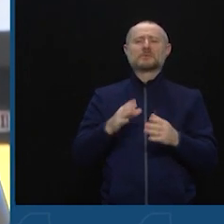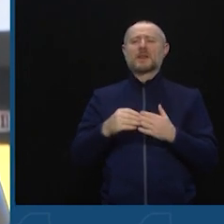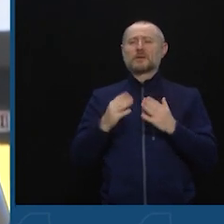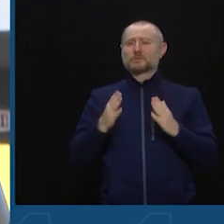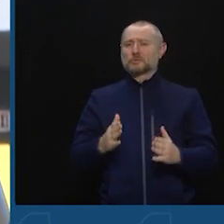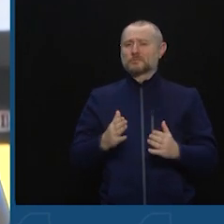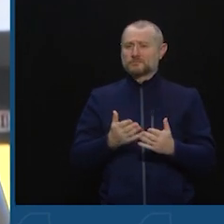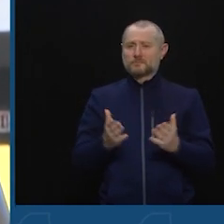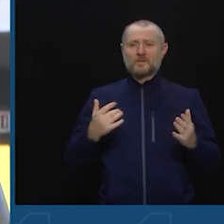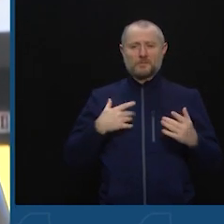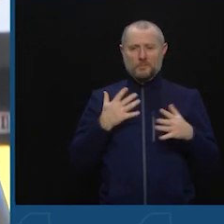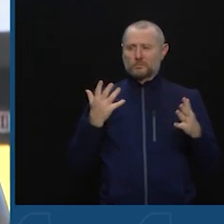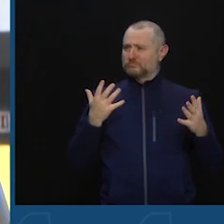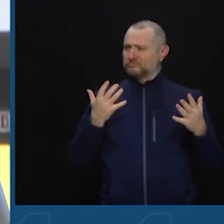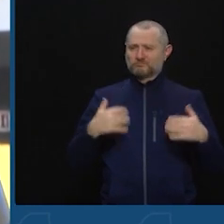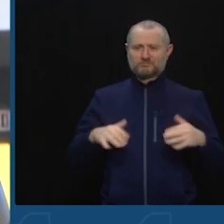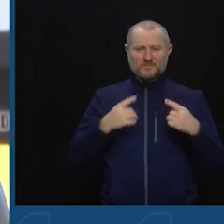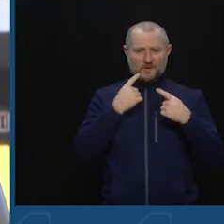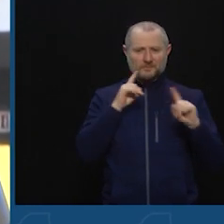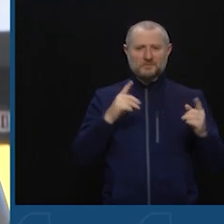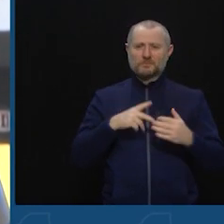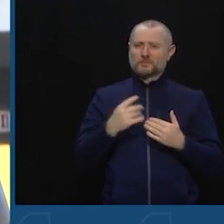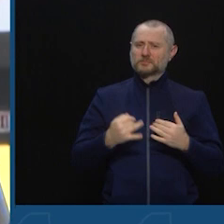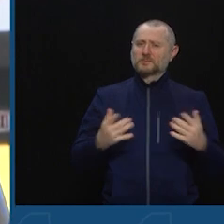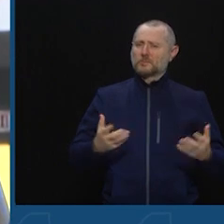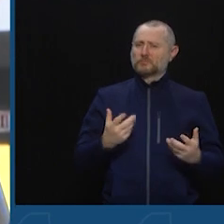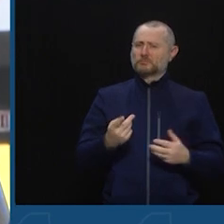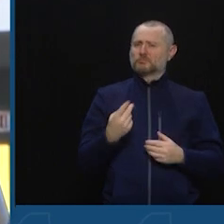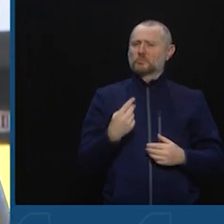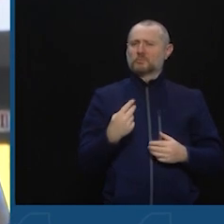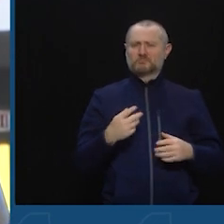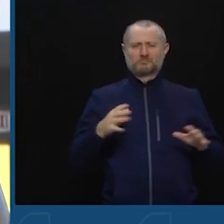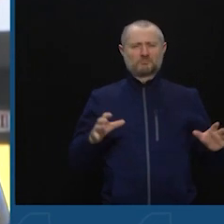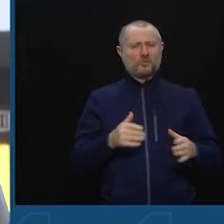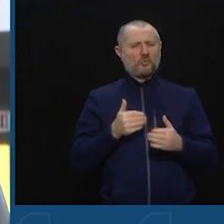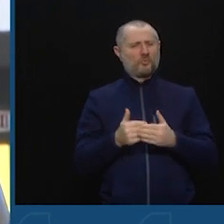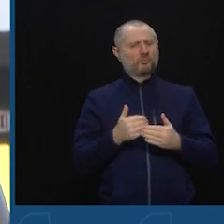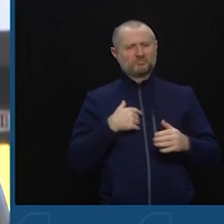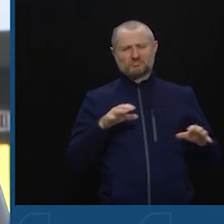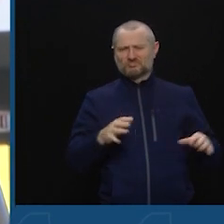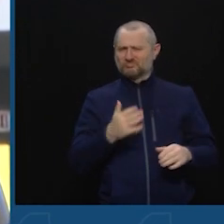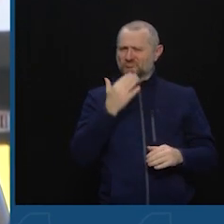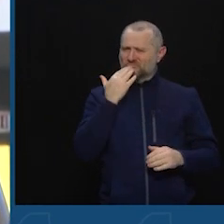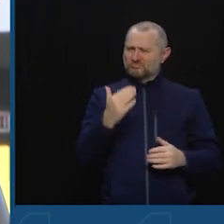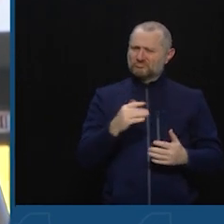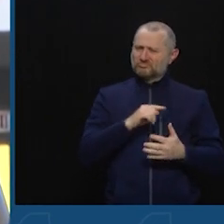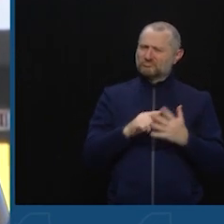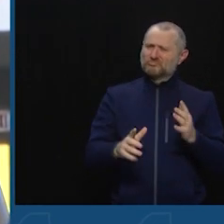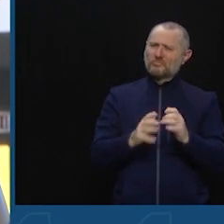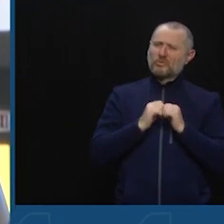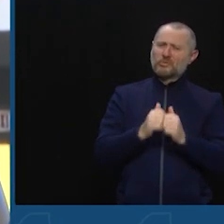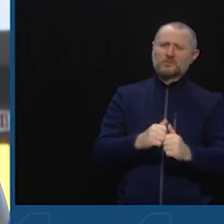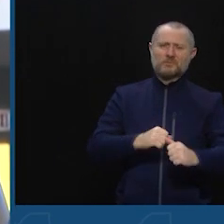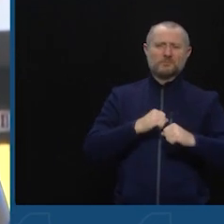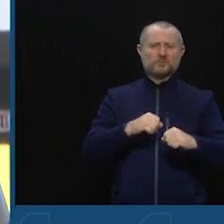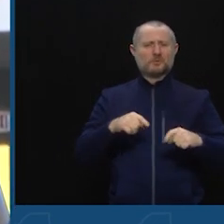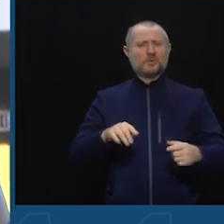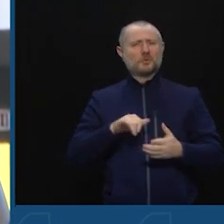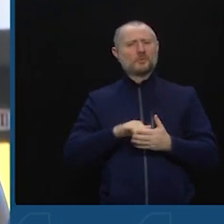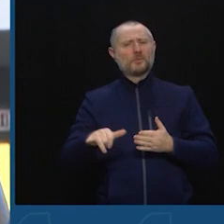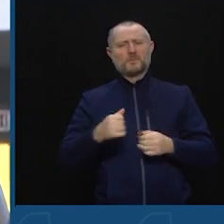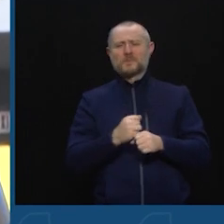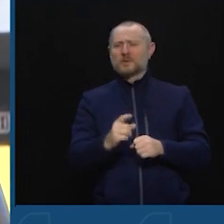projects done. And I want to thank someone we are working very closely with in the trenches together to protect New Yorkers and make sure that